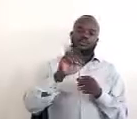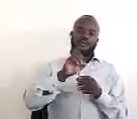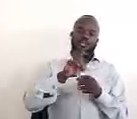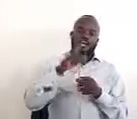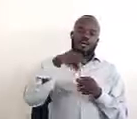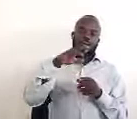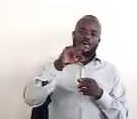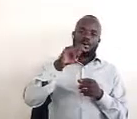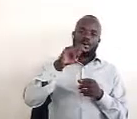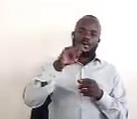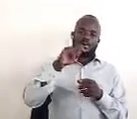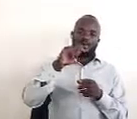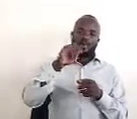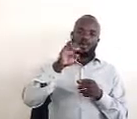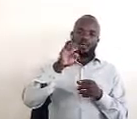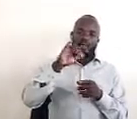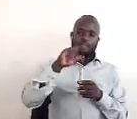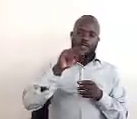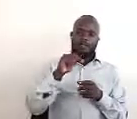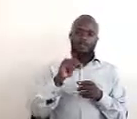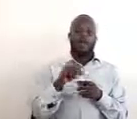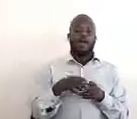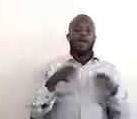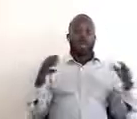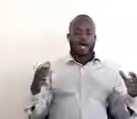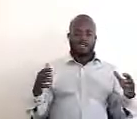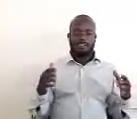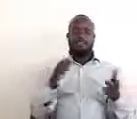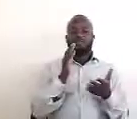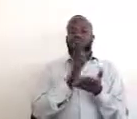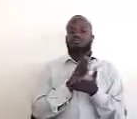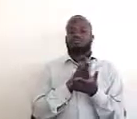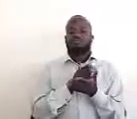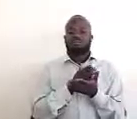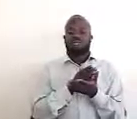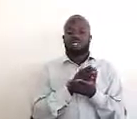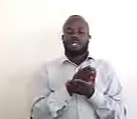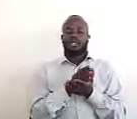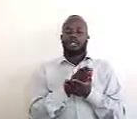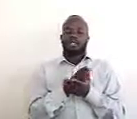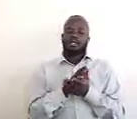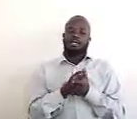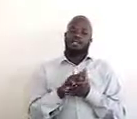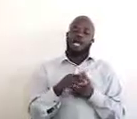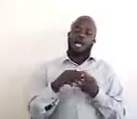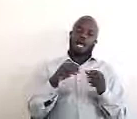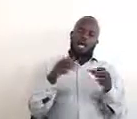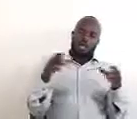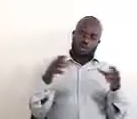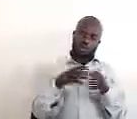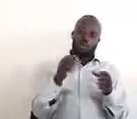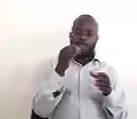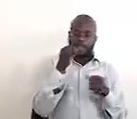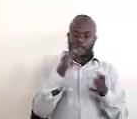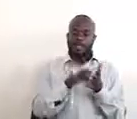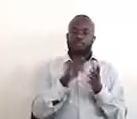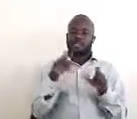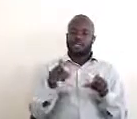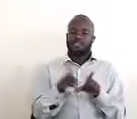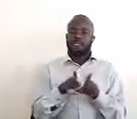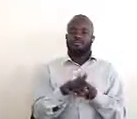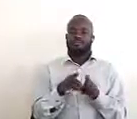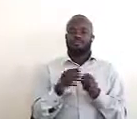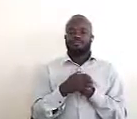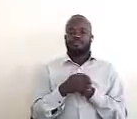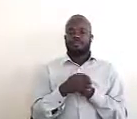ways to increase the amount of protein that you have. Fats is actually an entire category of food that